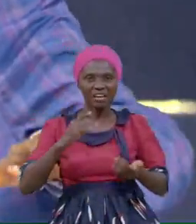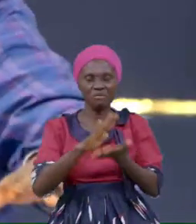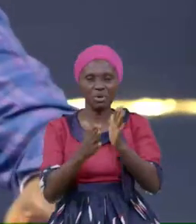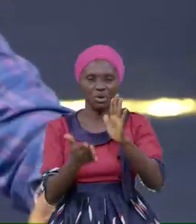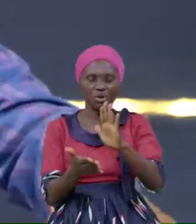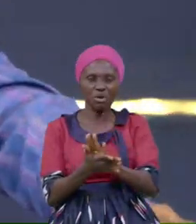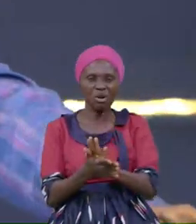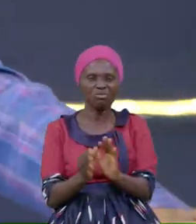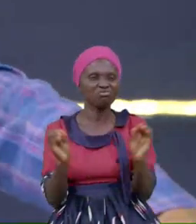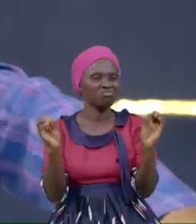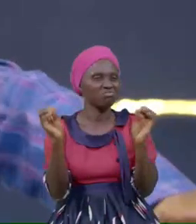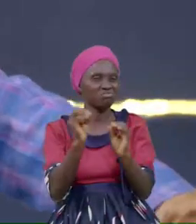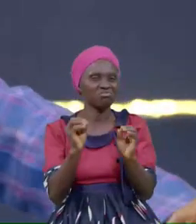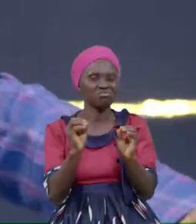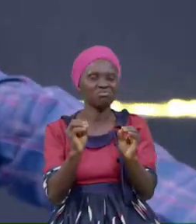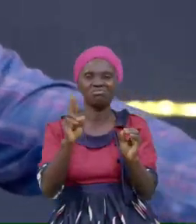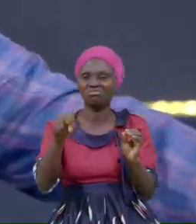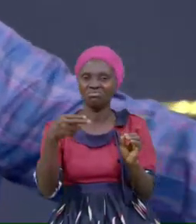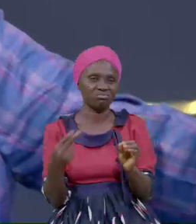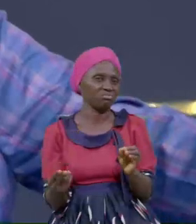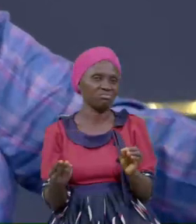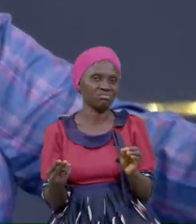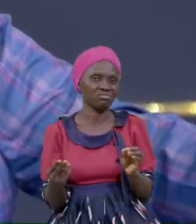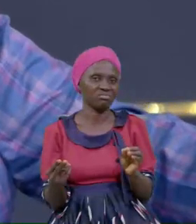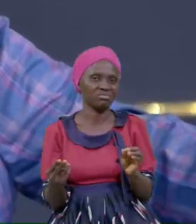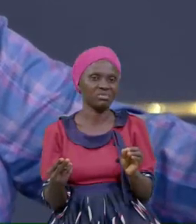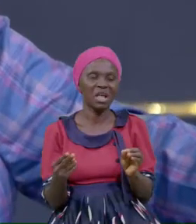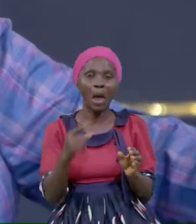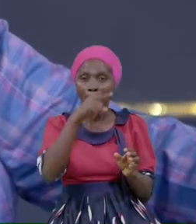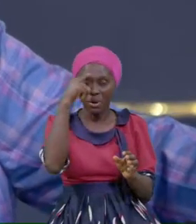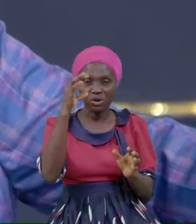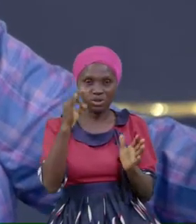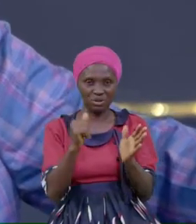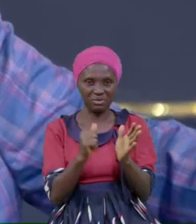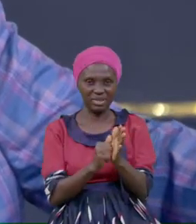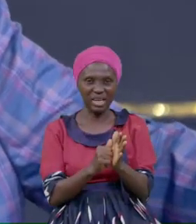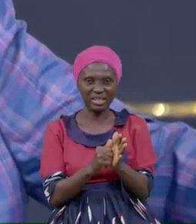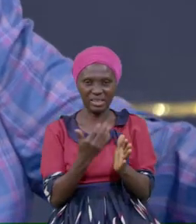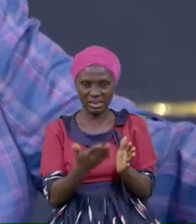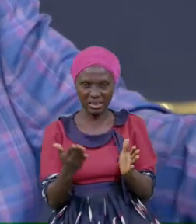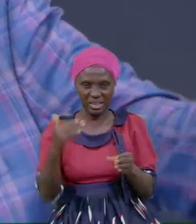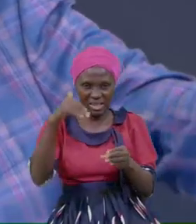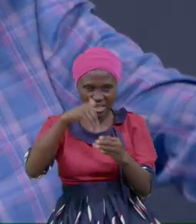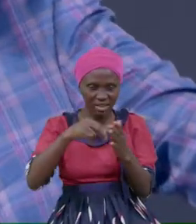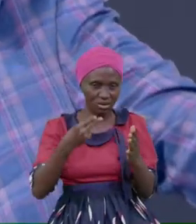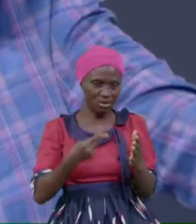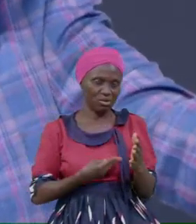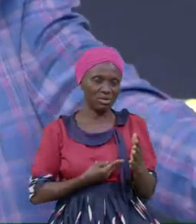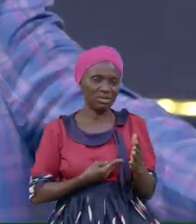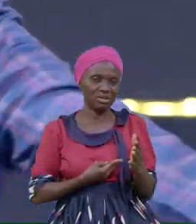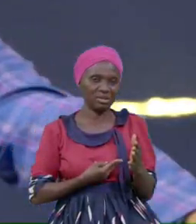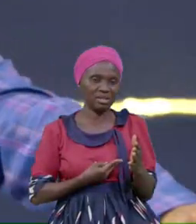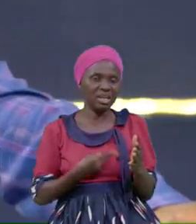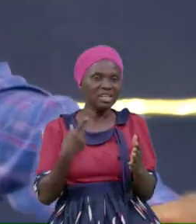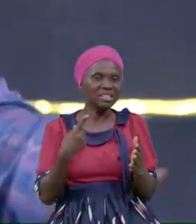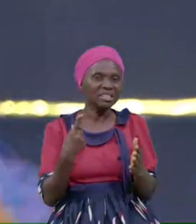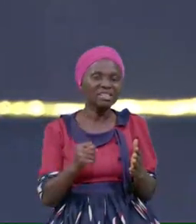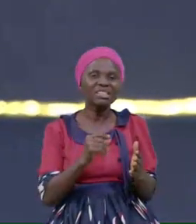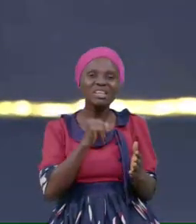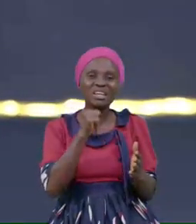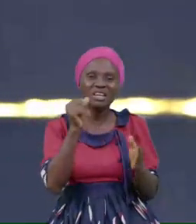But no, because of that thing inside us, the inability to go